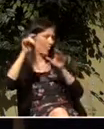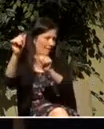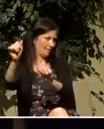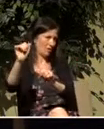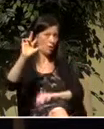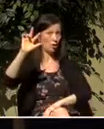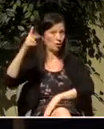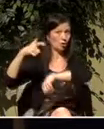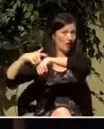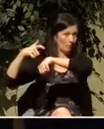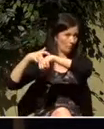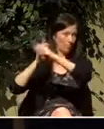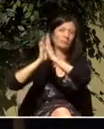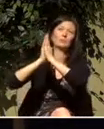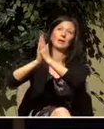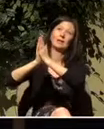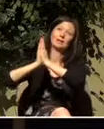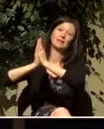third time,